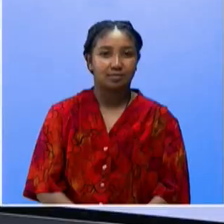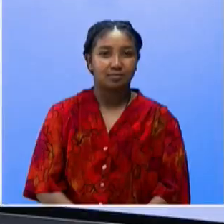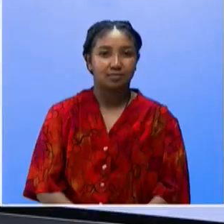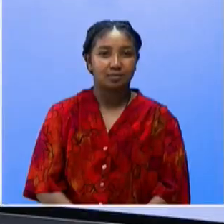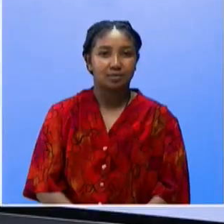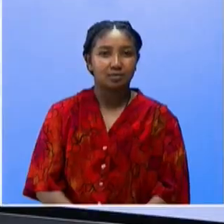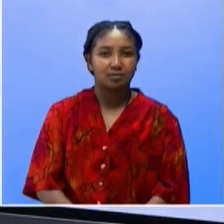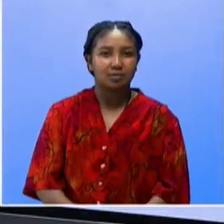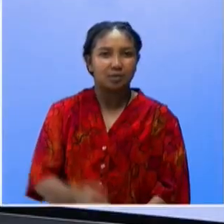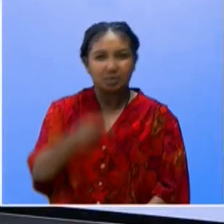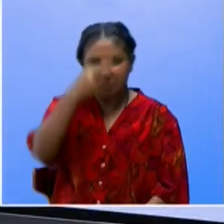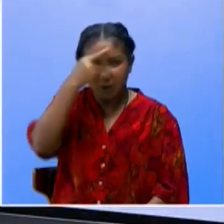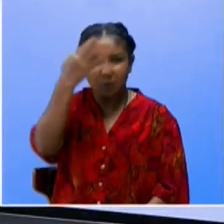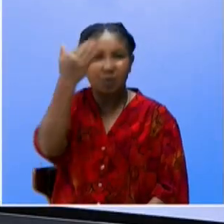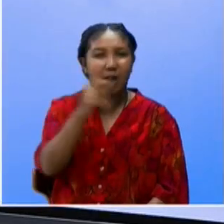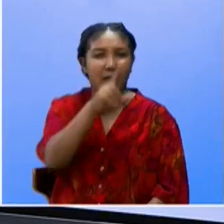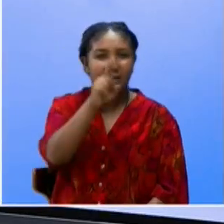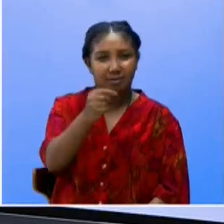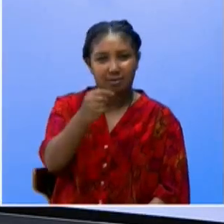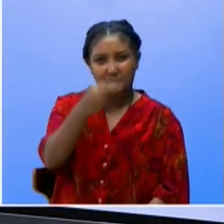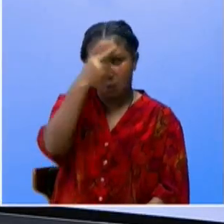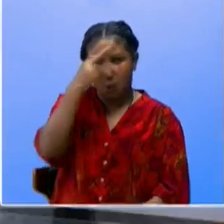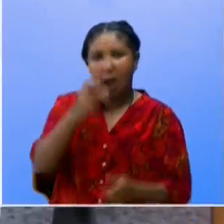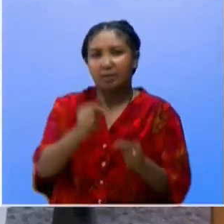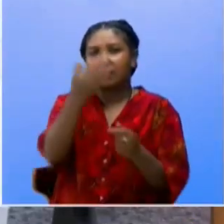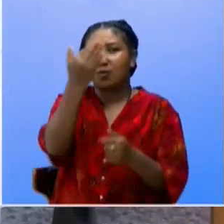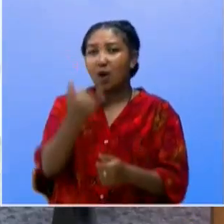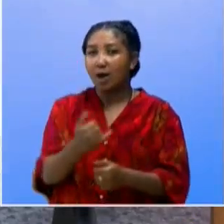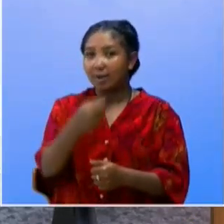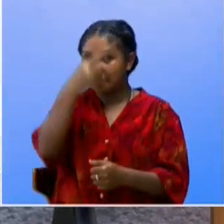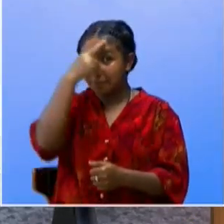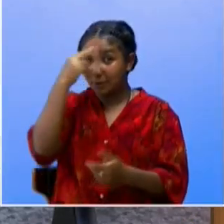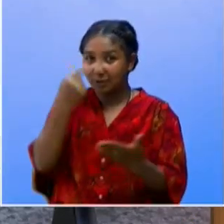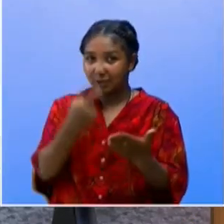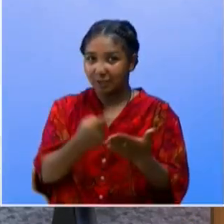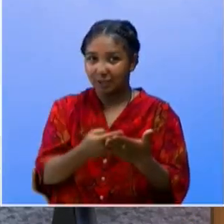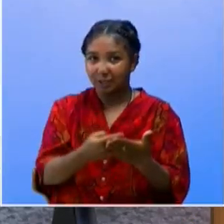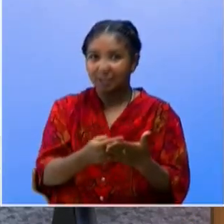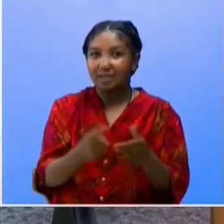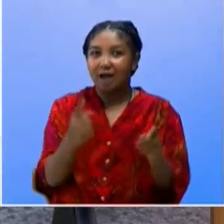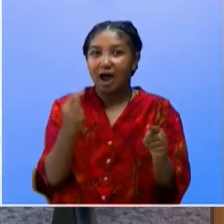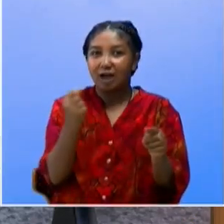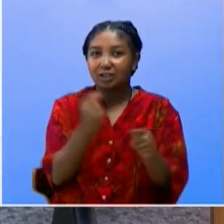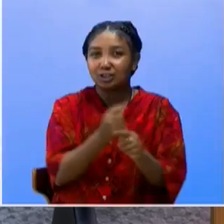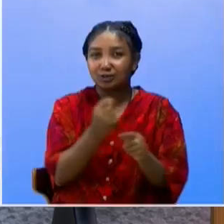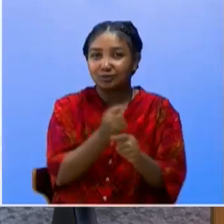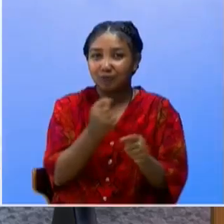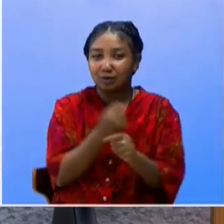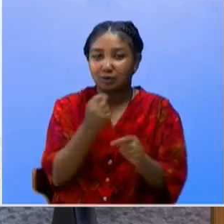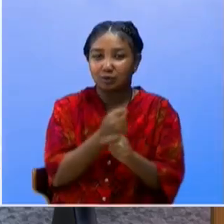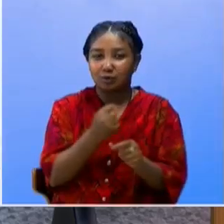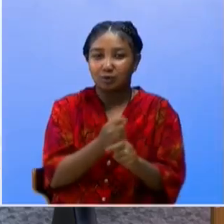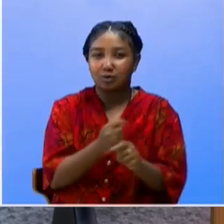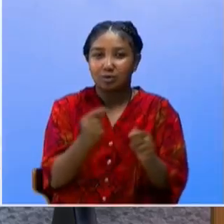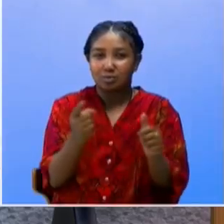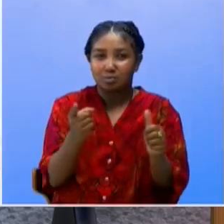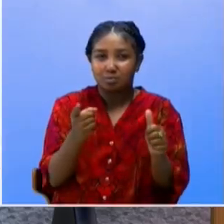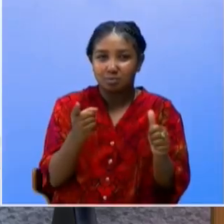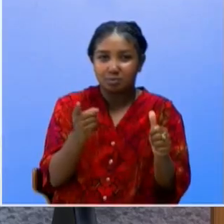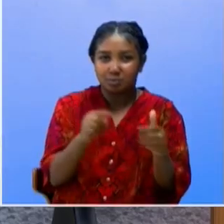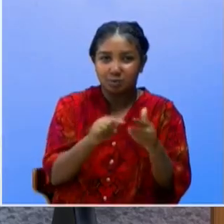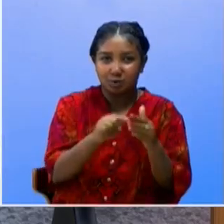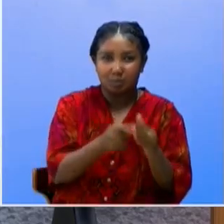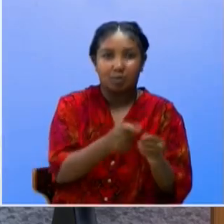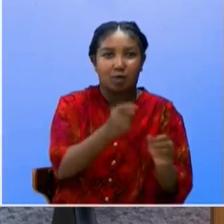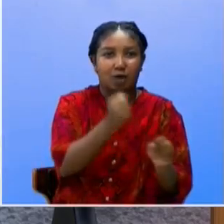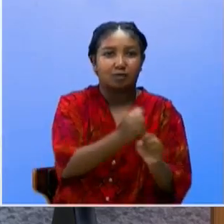Do you know the reason? Do you know the reason? Because here, the action is just starts from the